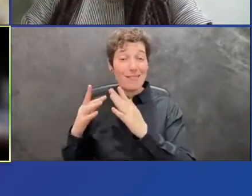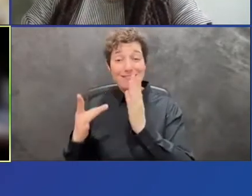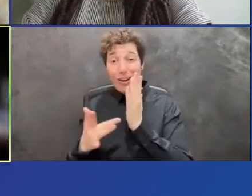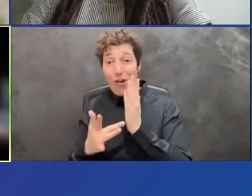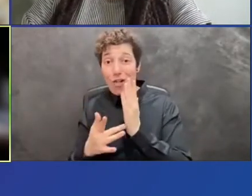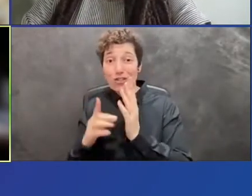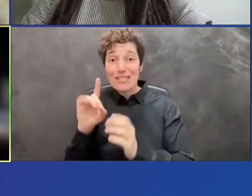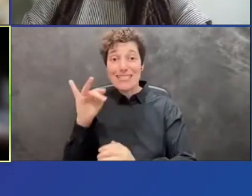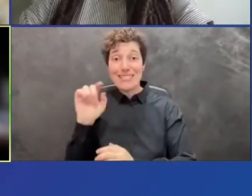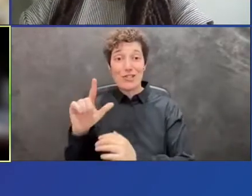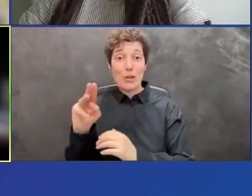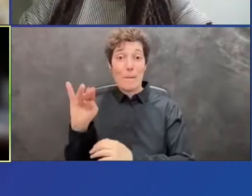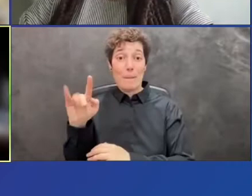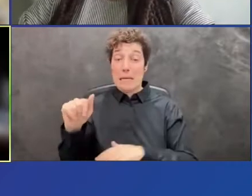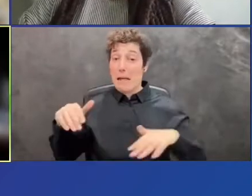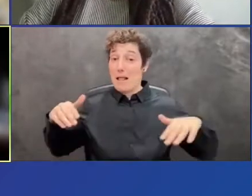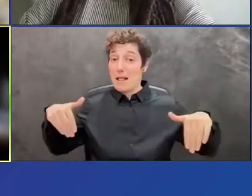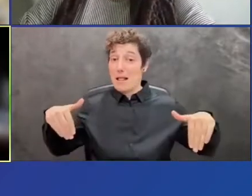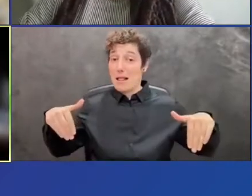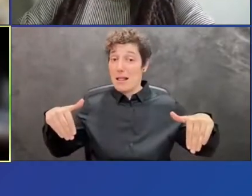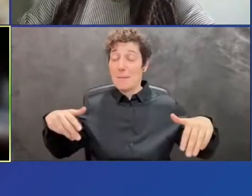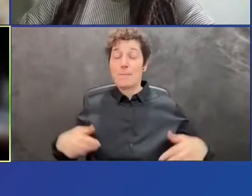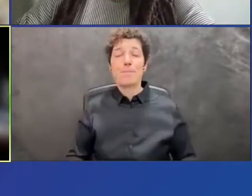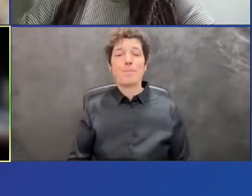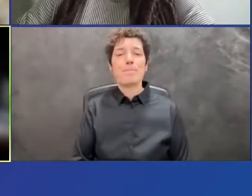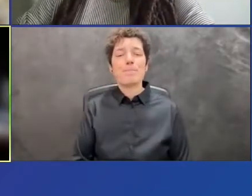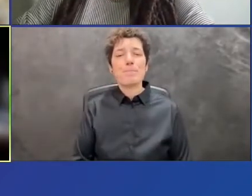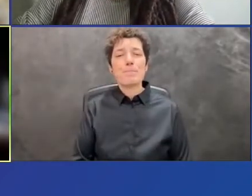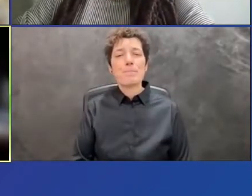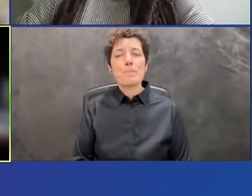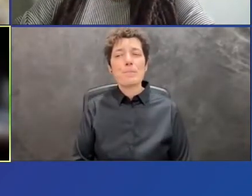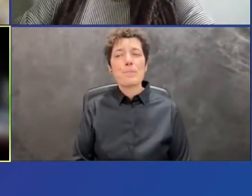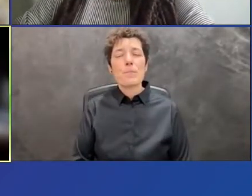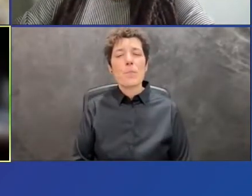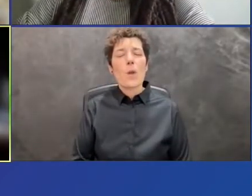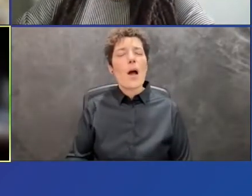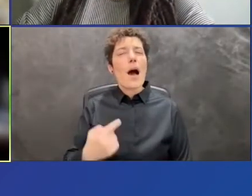tell people this story all the time because I always